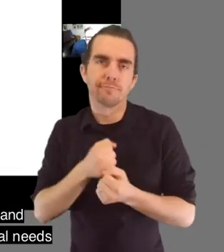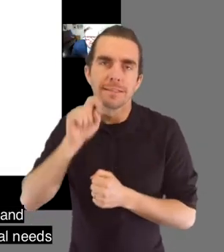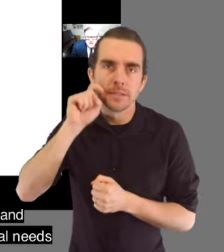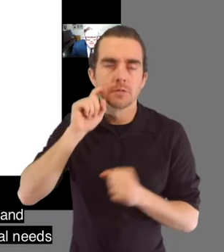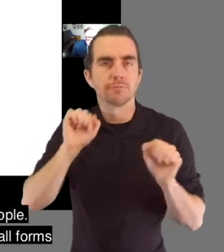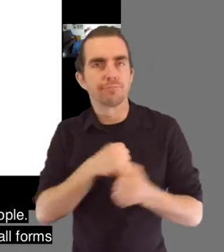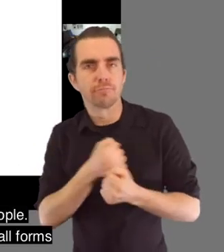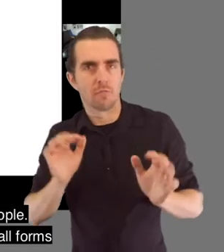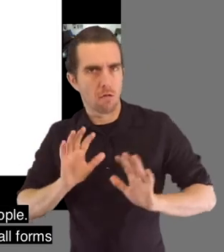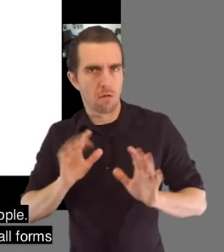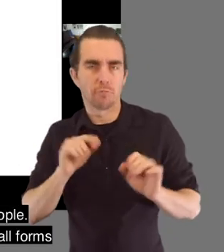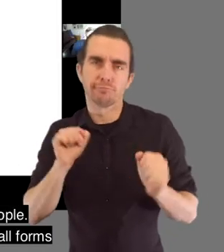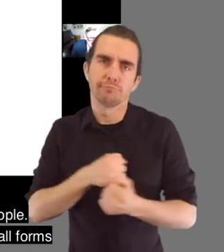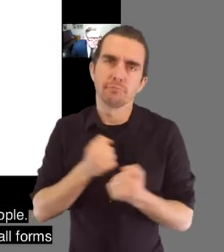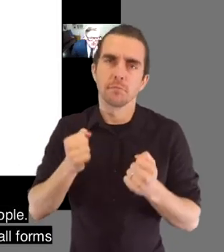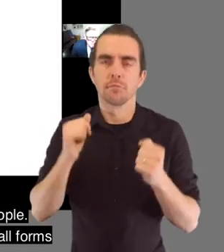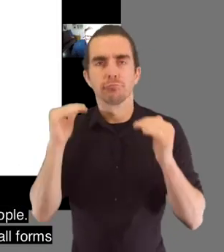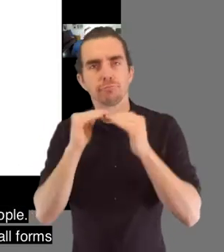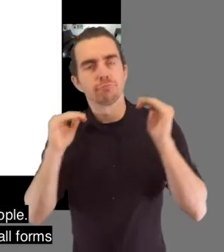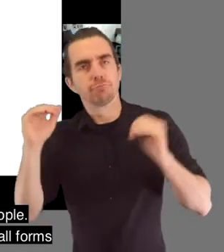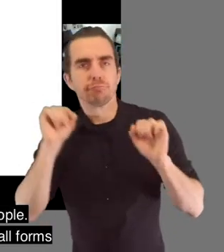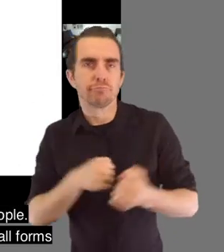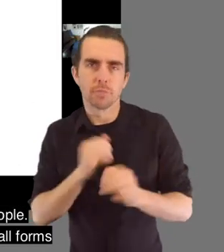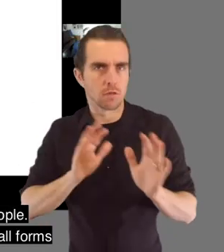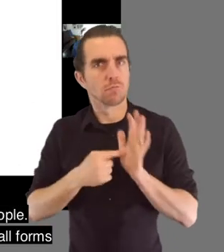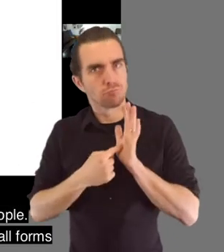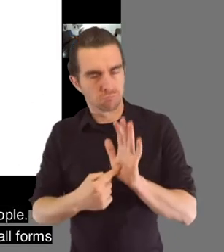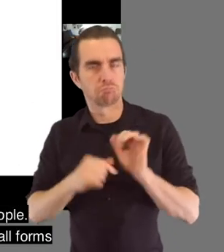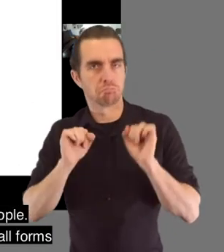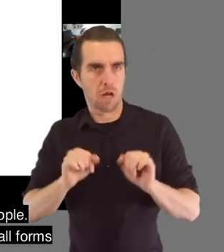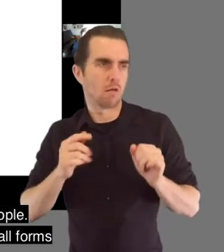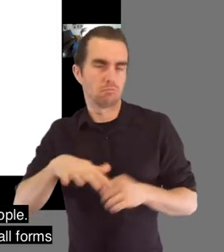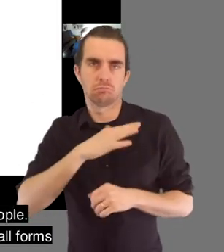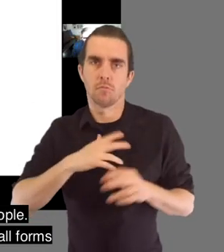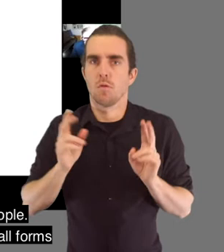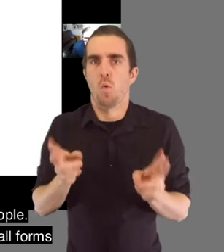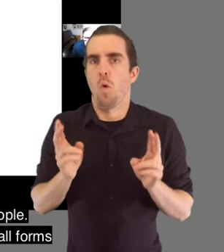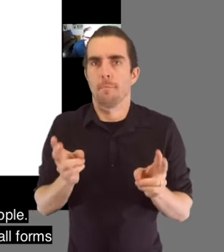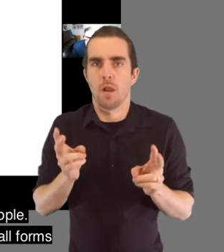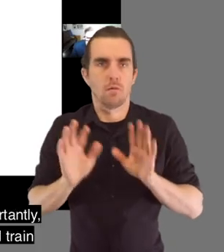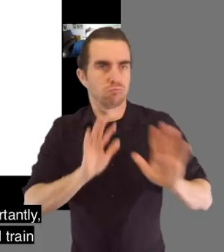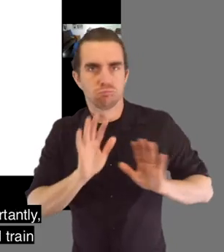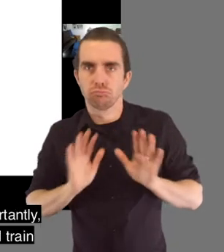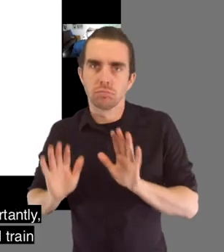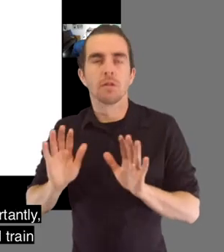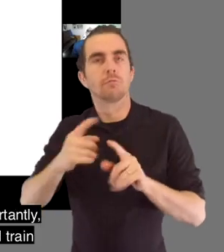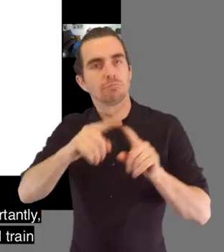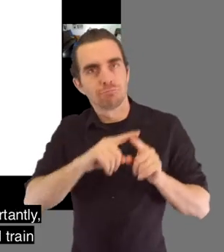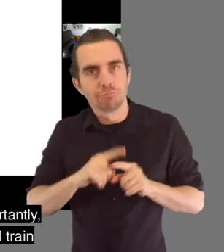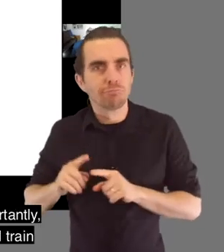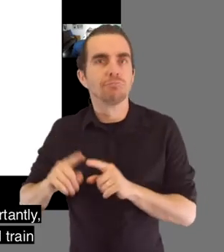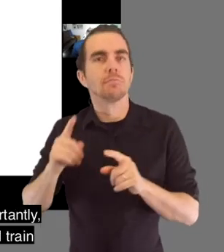sexual needs and desires as non-disabled people. Show us as ordinary parts of life in all forms of